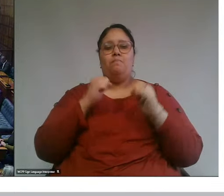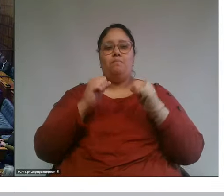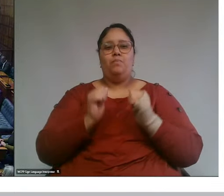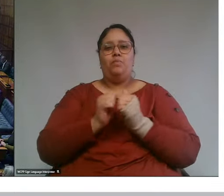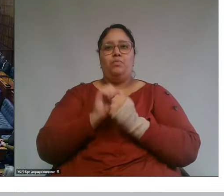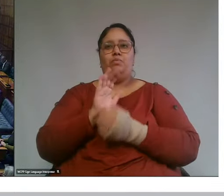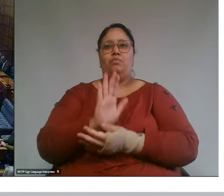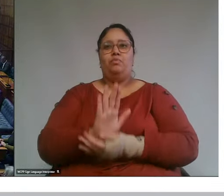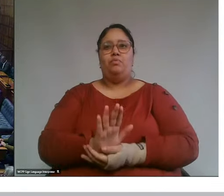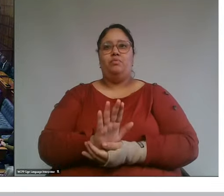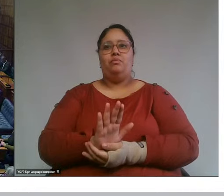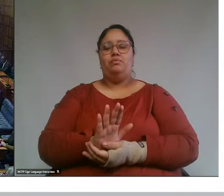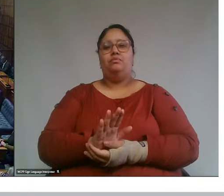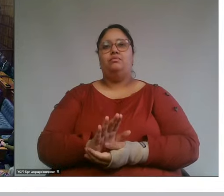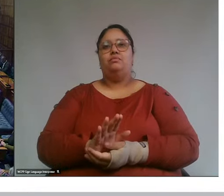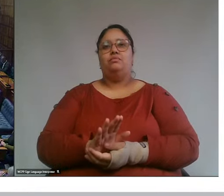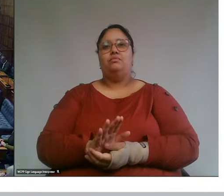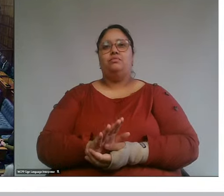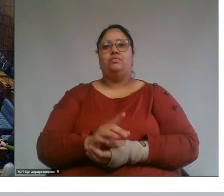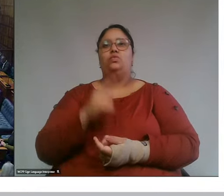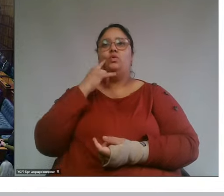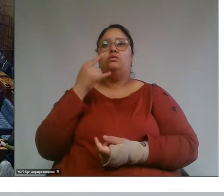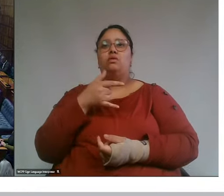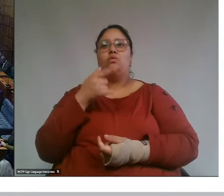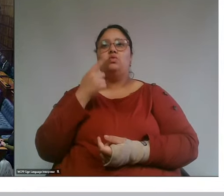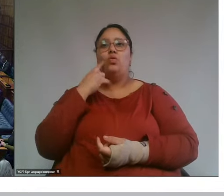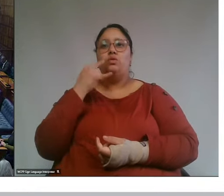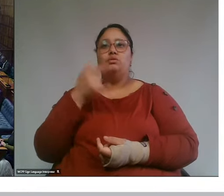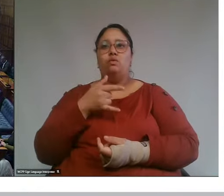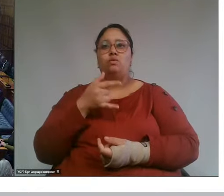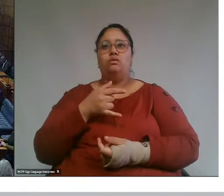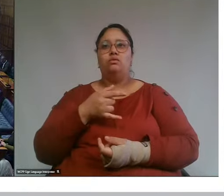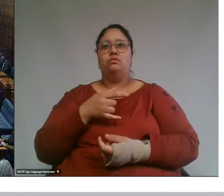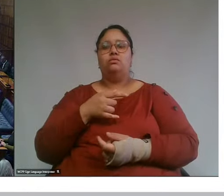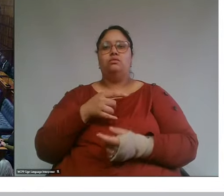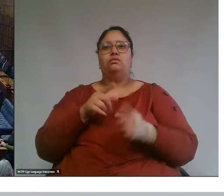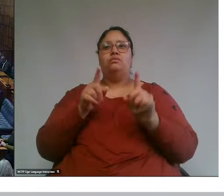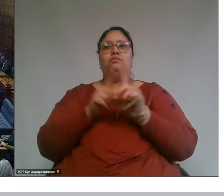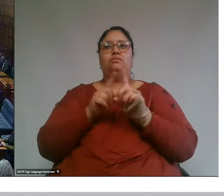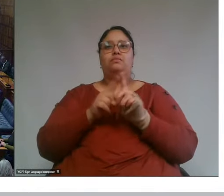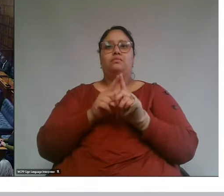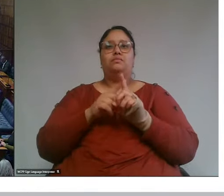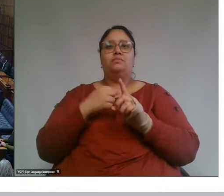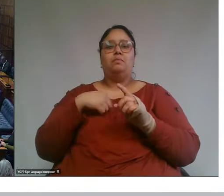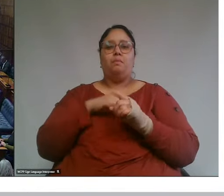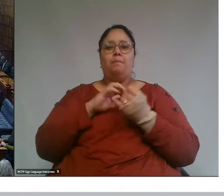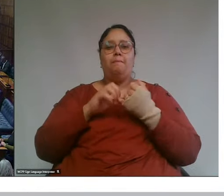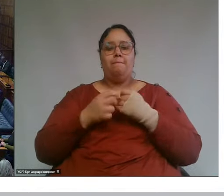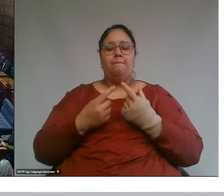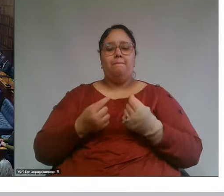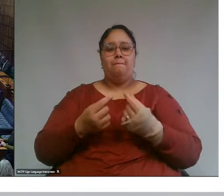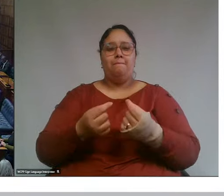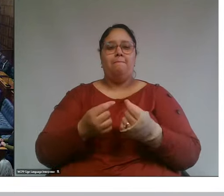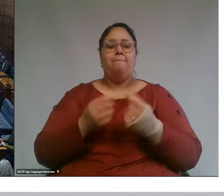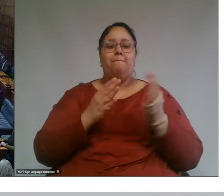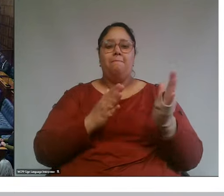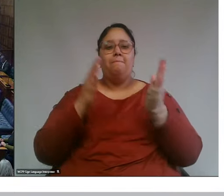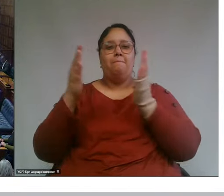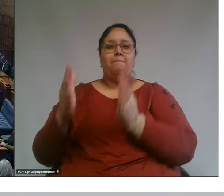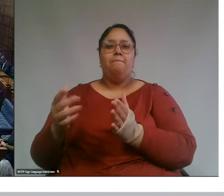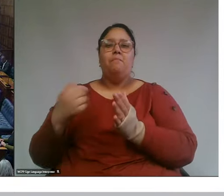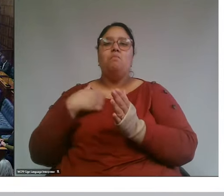your assessment um maybe just more broadly uh what we're trying to do is shift